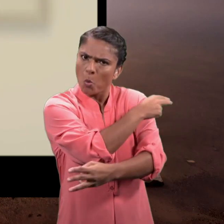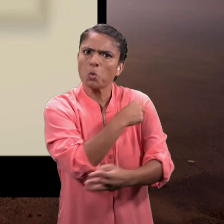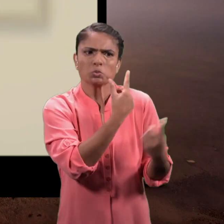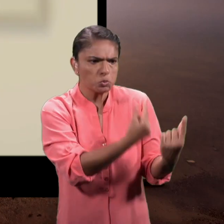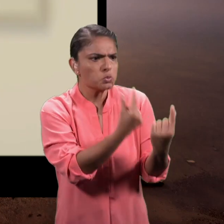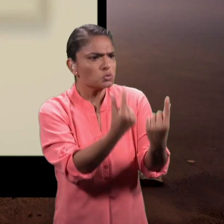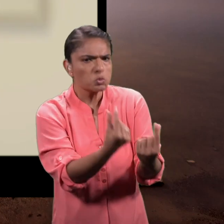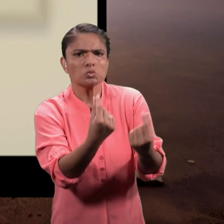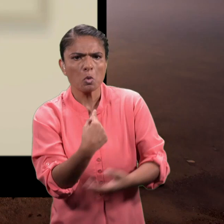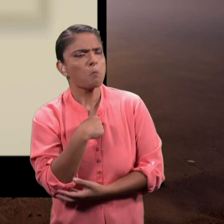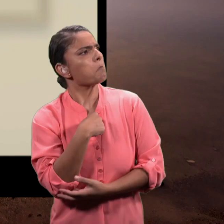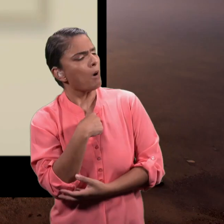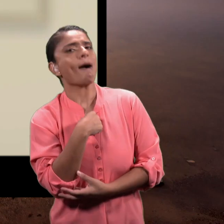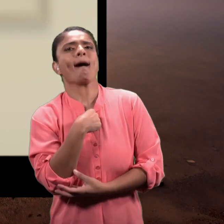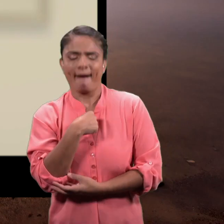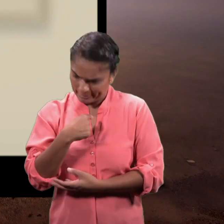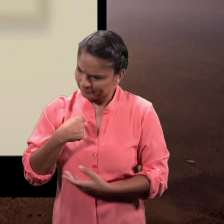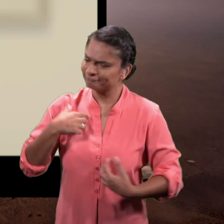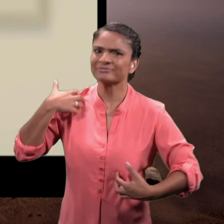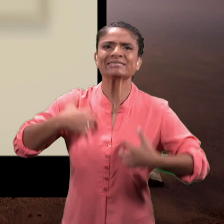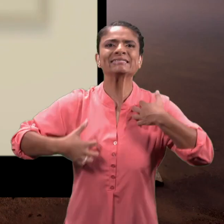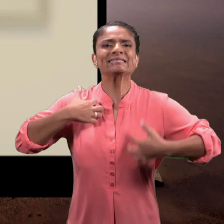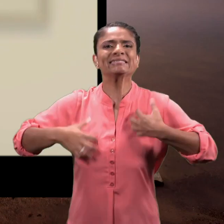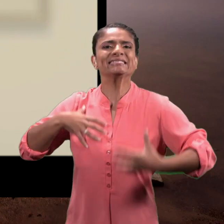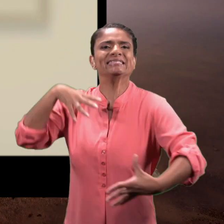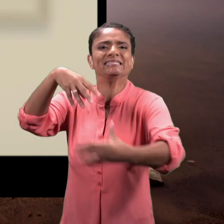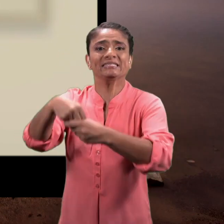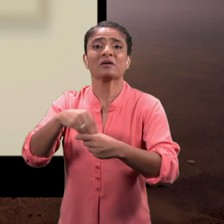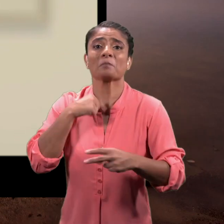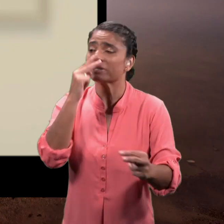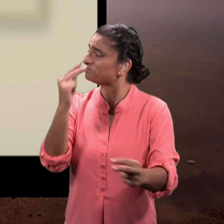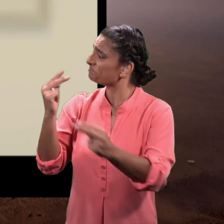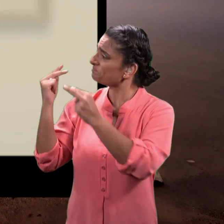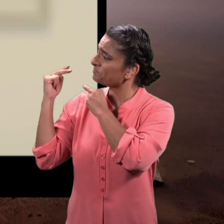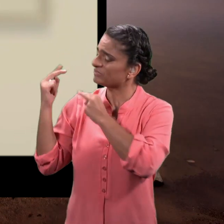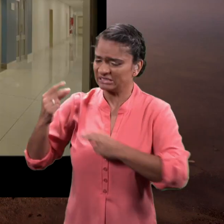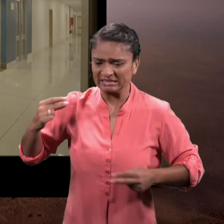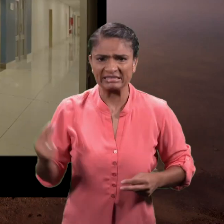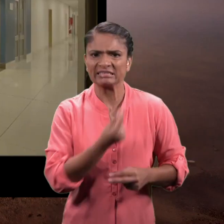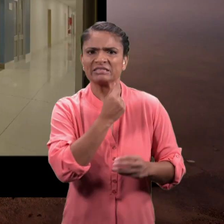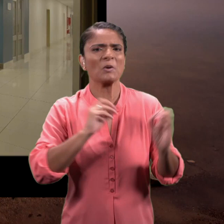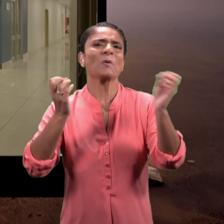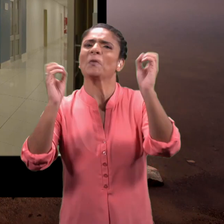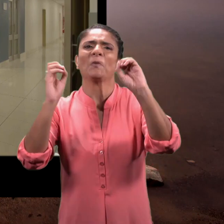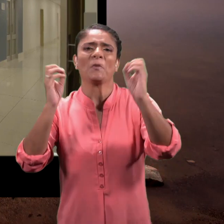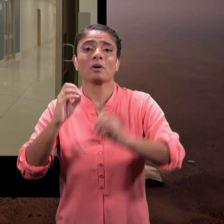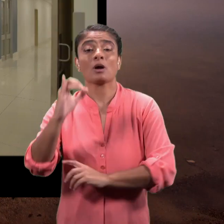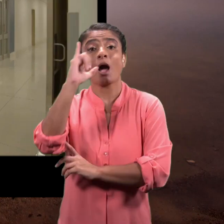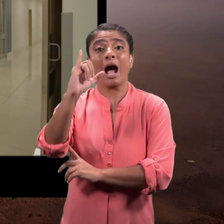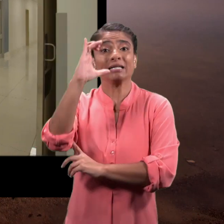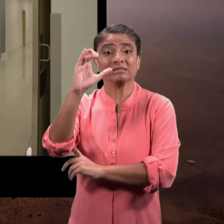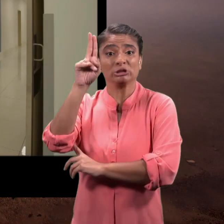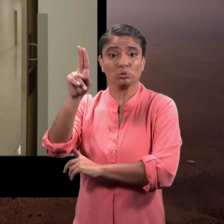aunts also went in nursing. And that's how my journey started. And since then, I never looked back. As